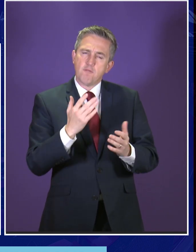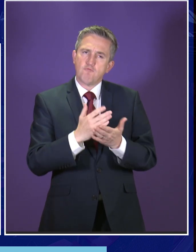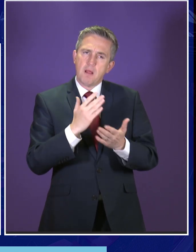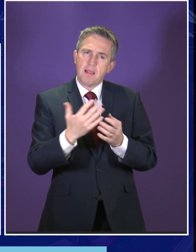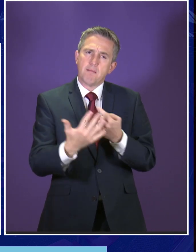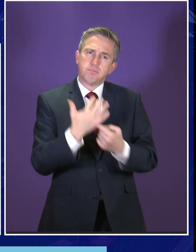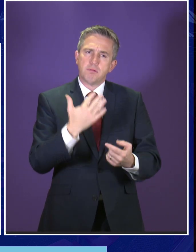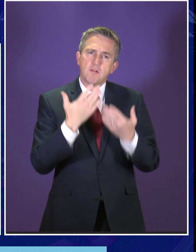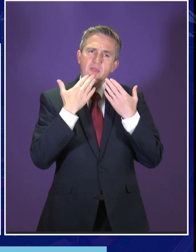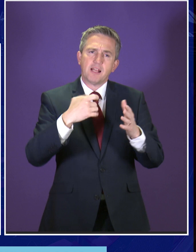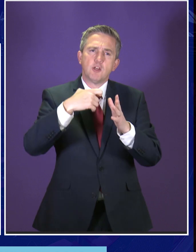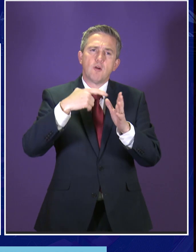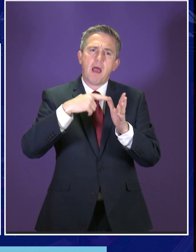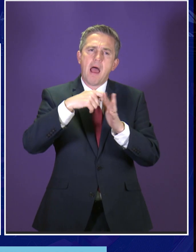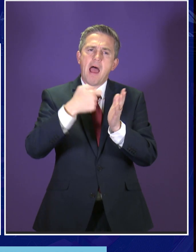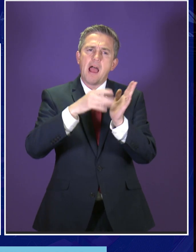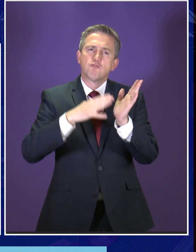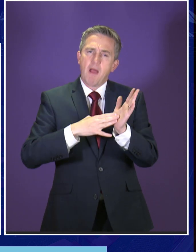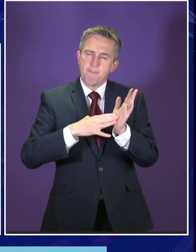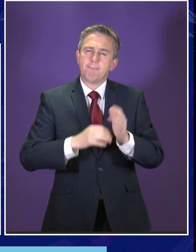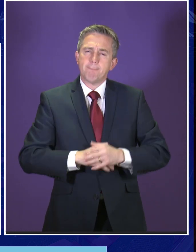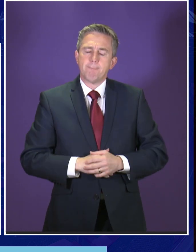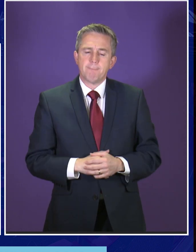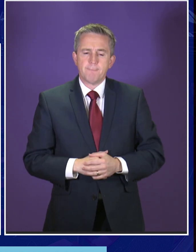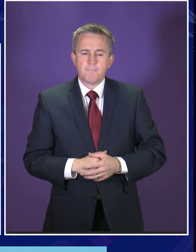situation. So thank you, Akram. Okay.